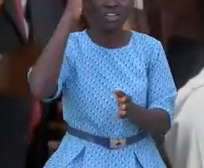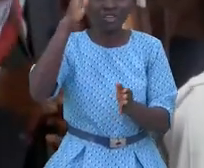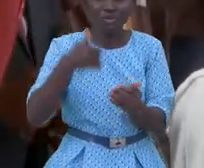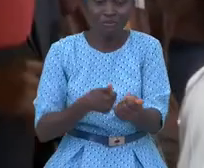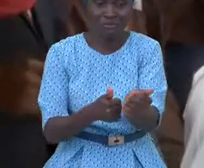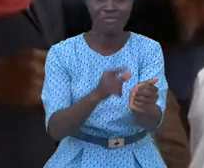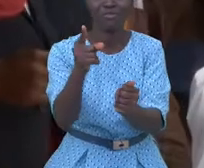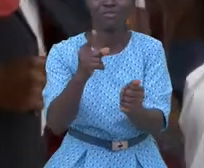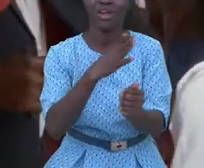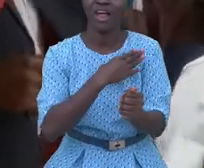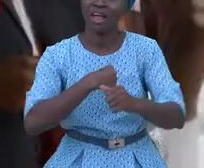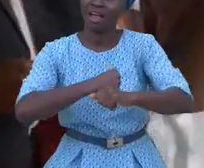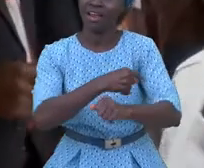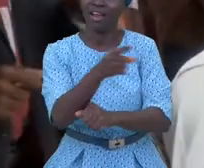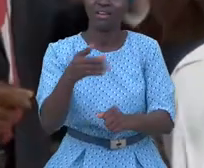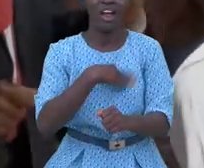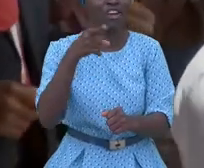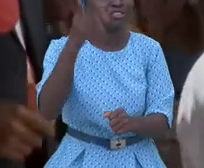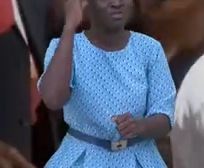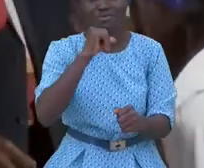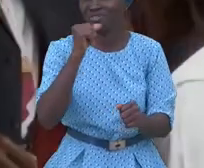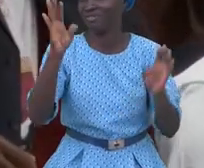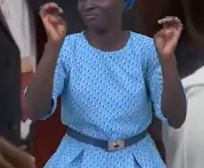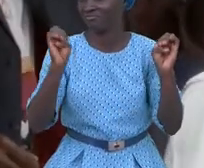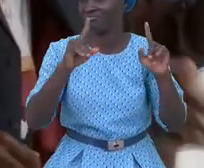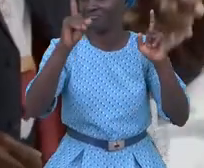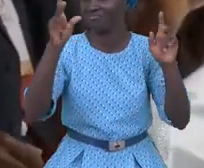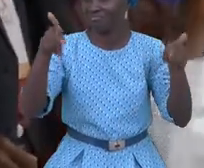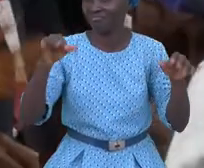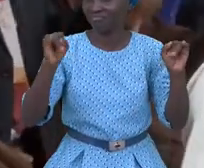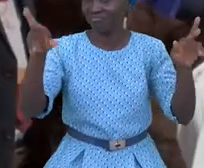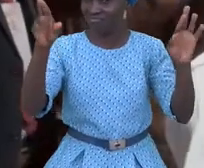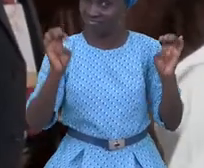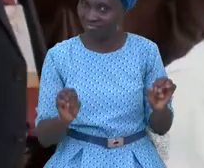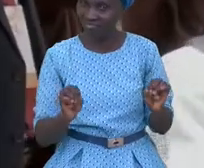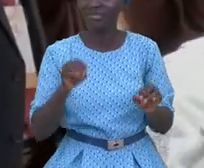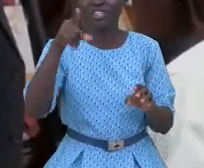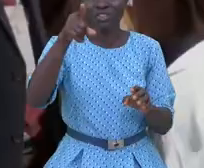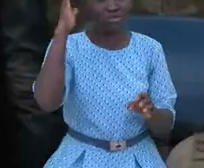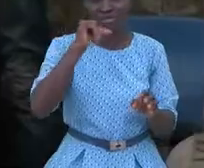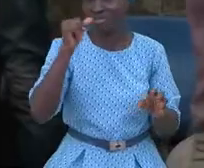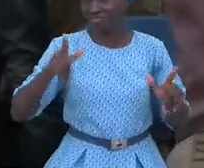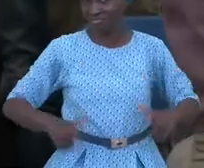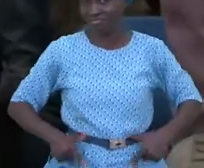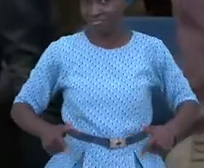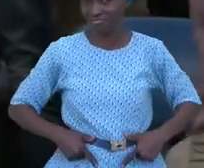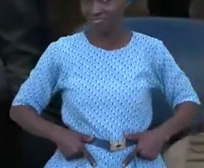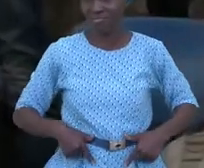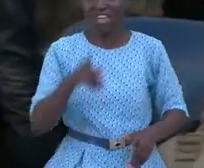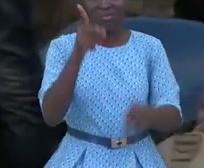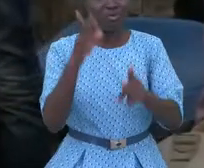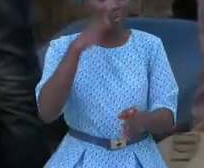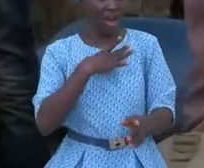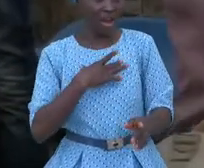you. And you will not expire. They will not retire you. They will say, we can't do without him. We can't